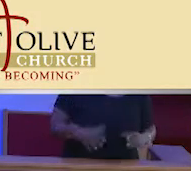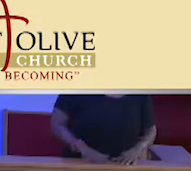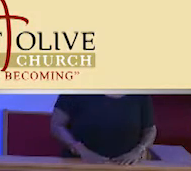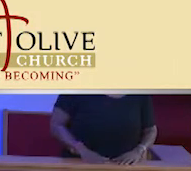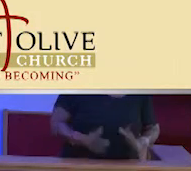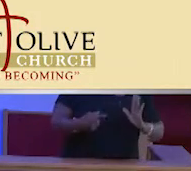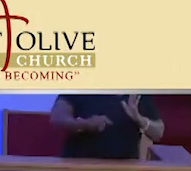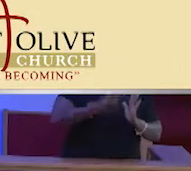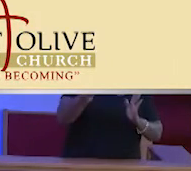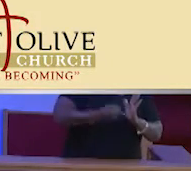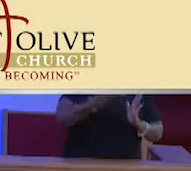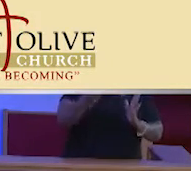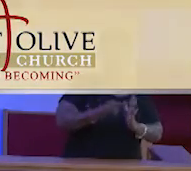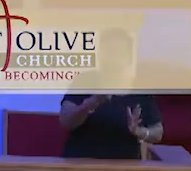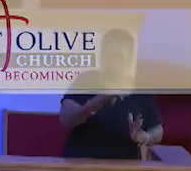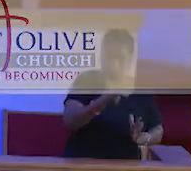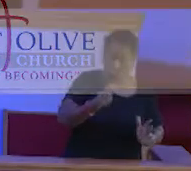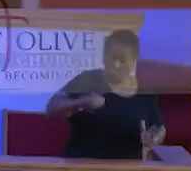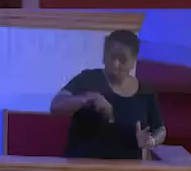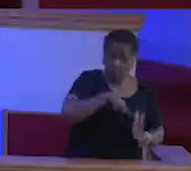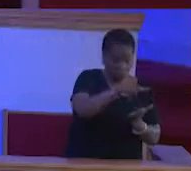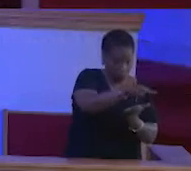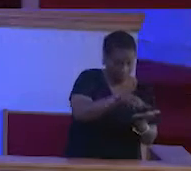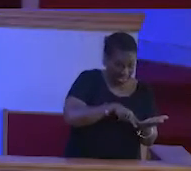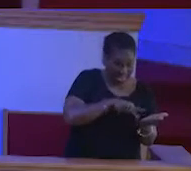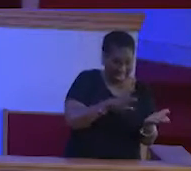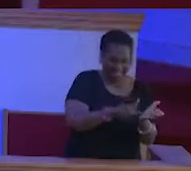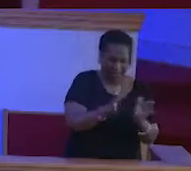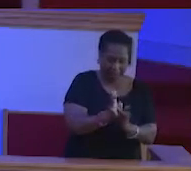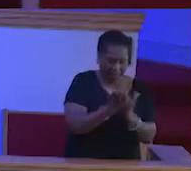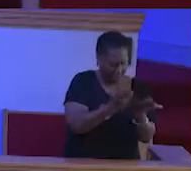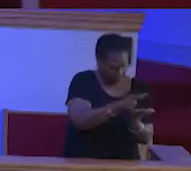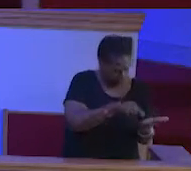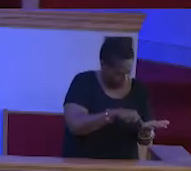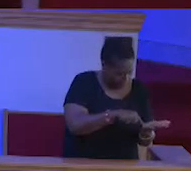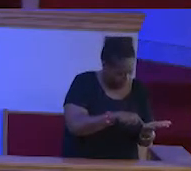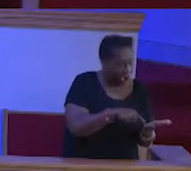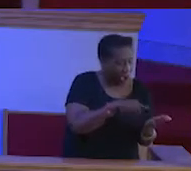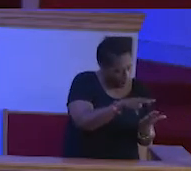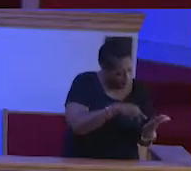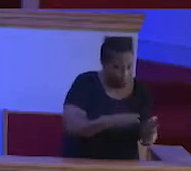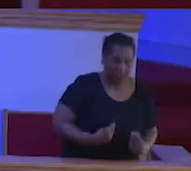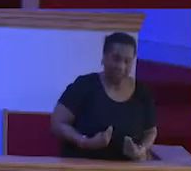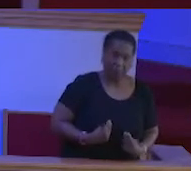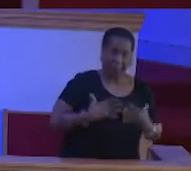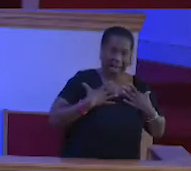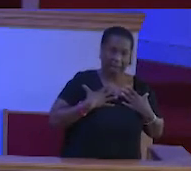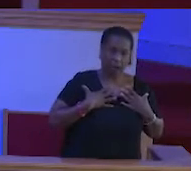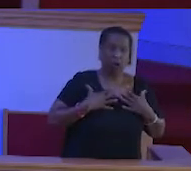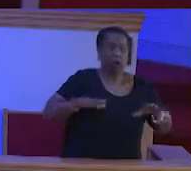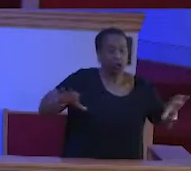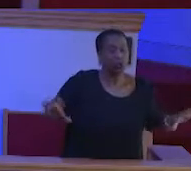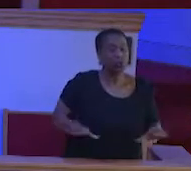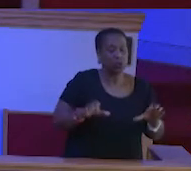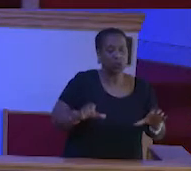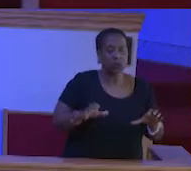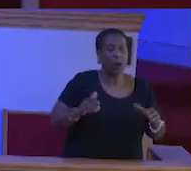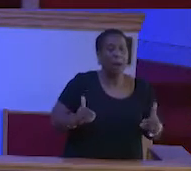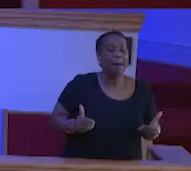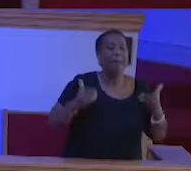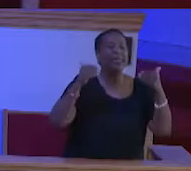There are times when we read scripture and we are inspired to go beyond the